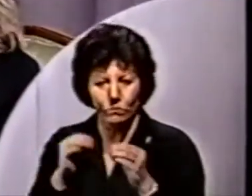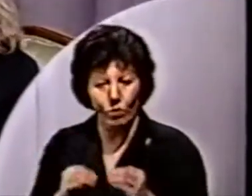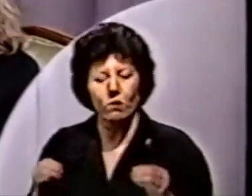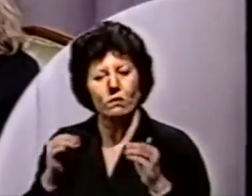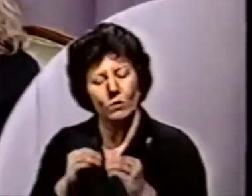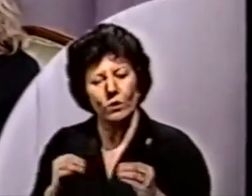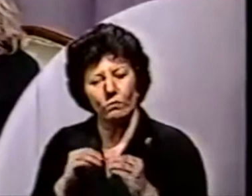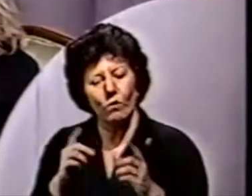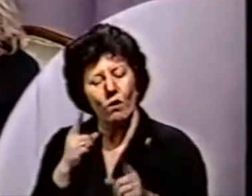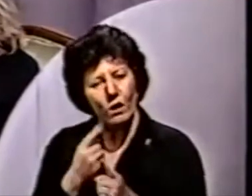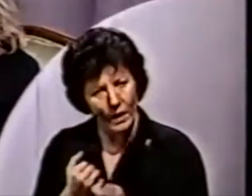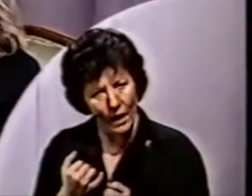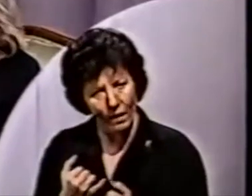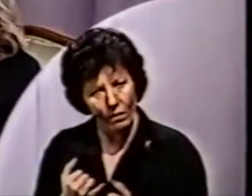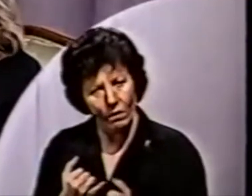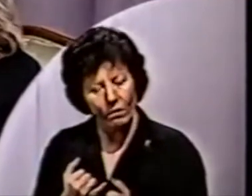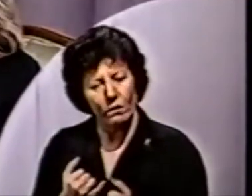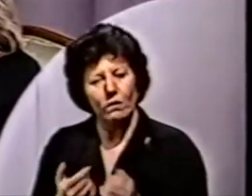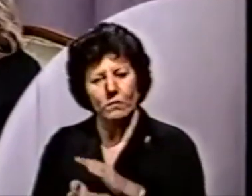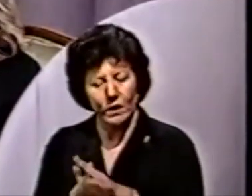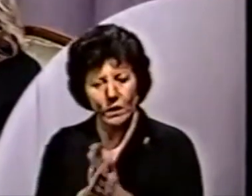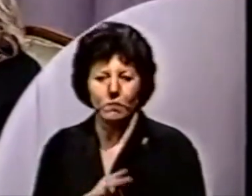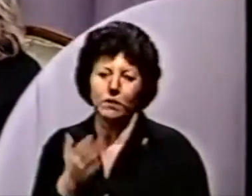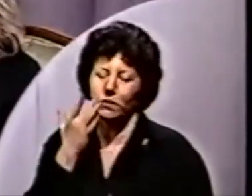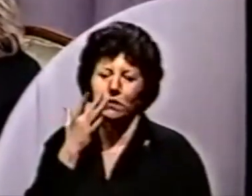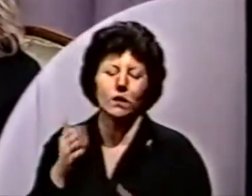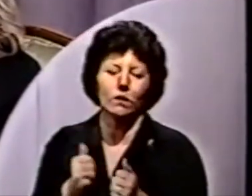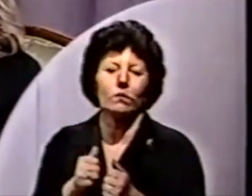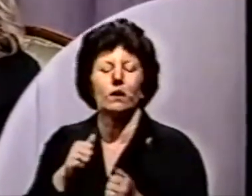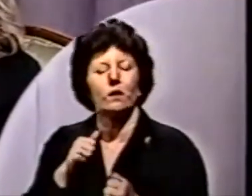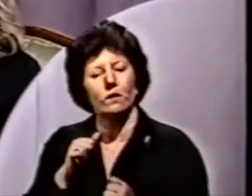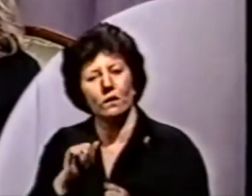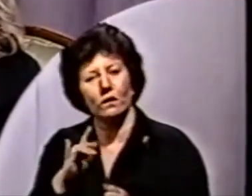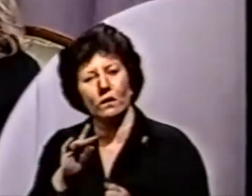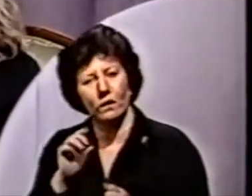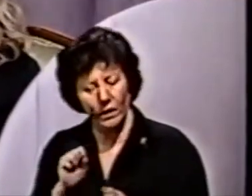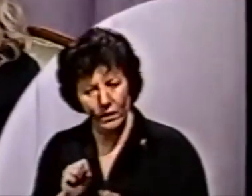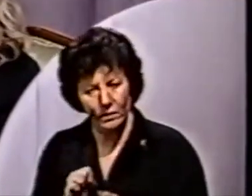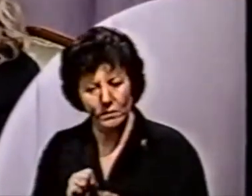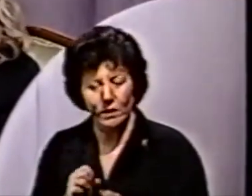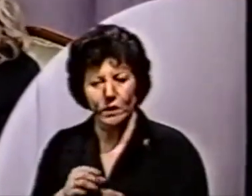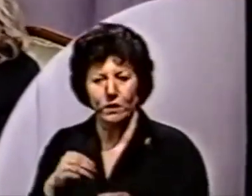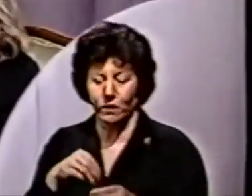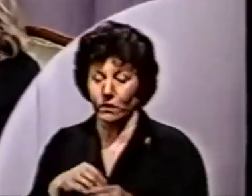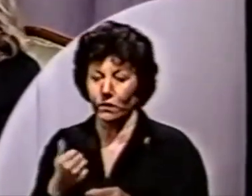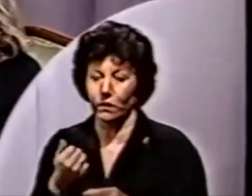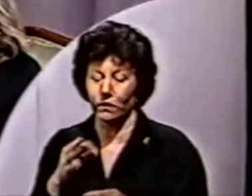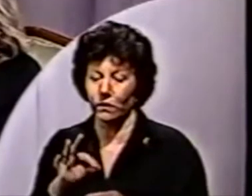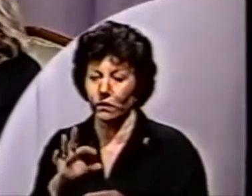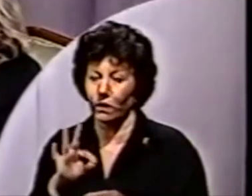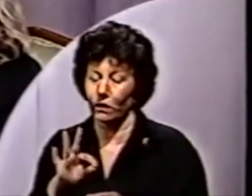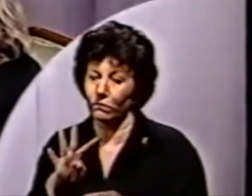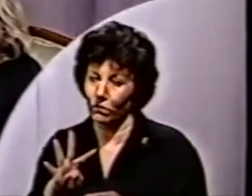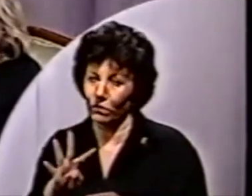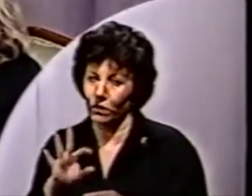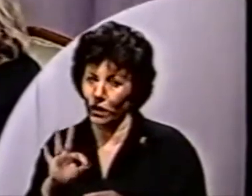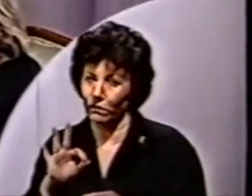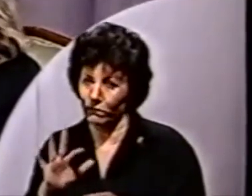even decreased, but women are continuing to increase. In the